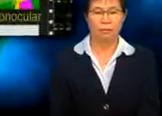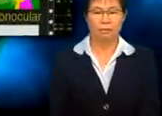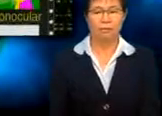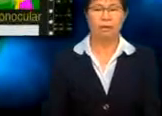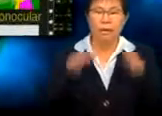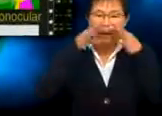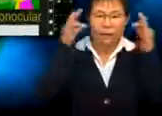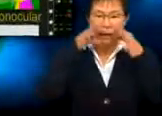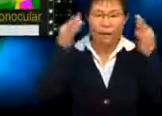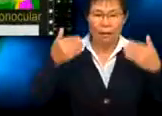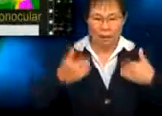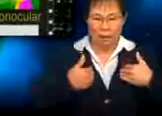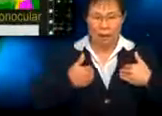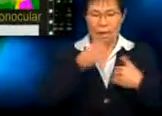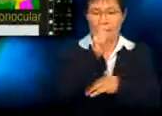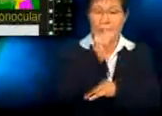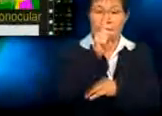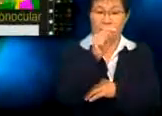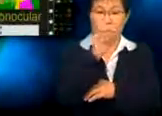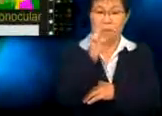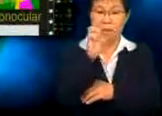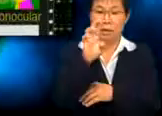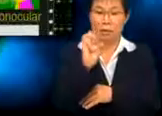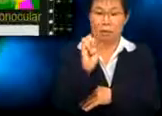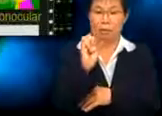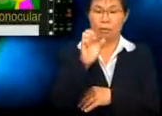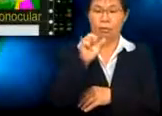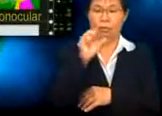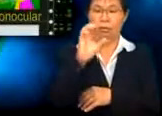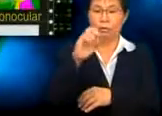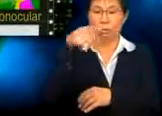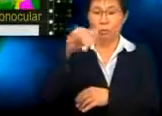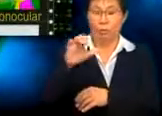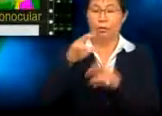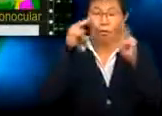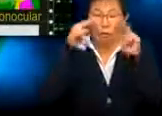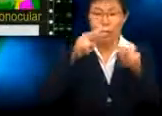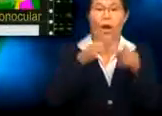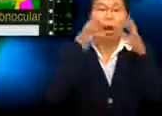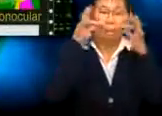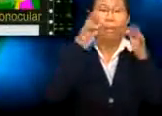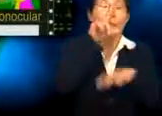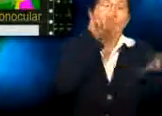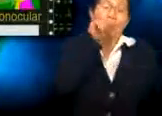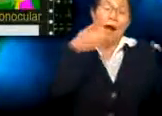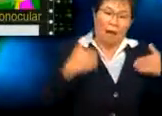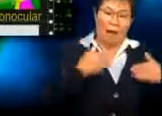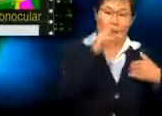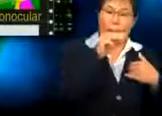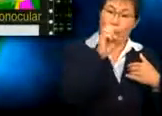A cat has a stereoscopic vision. A bird has a monocular